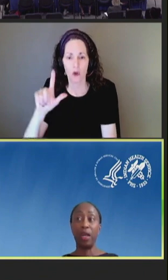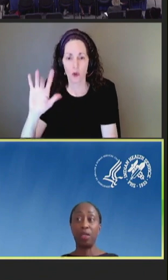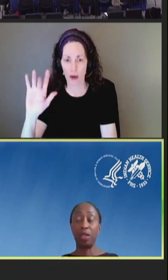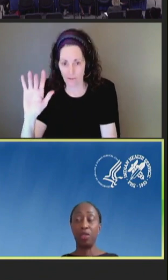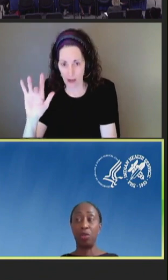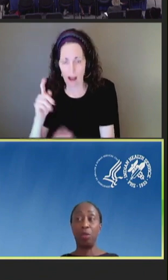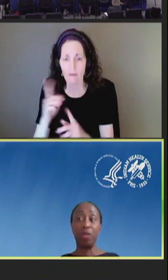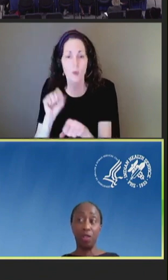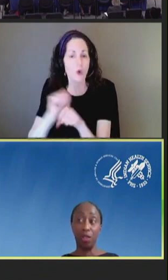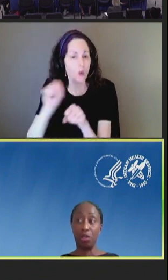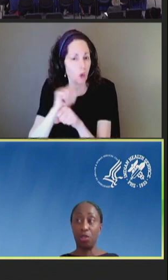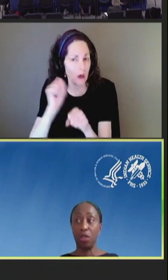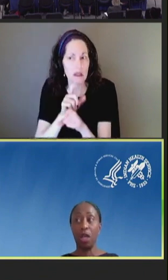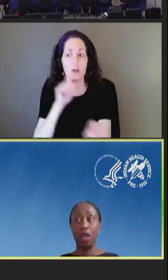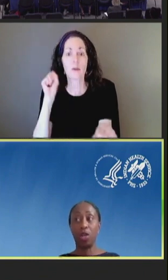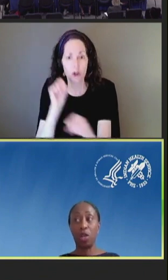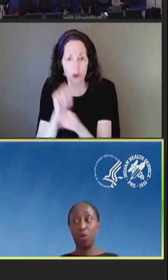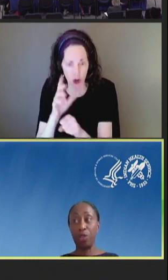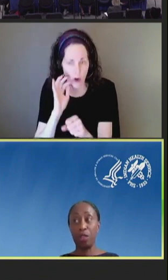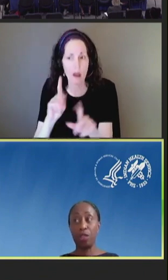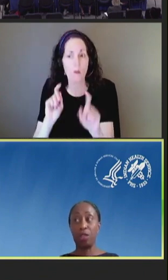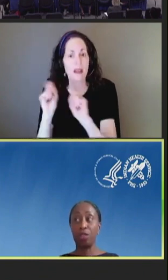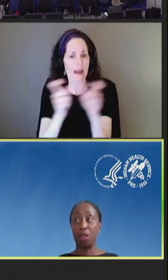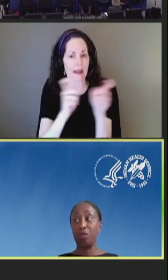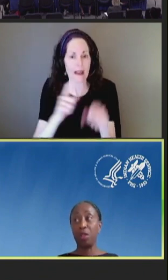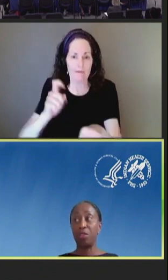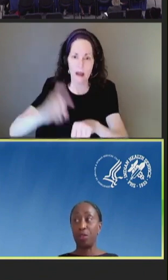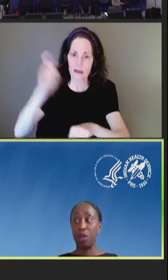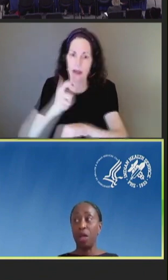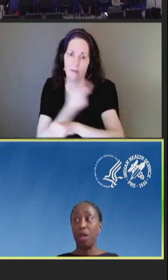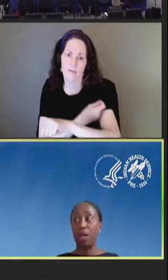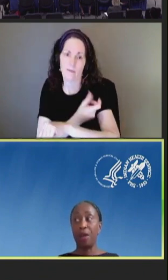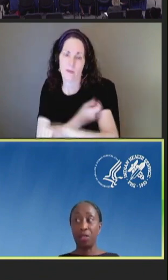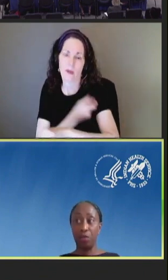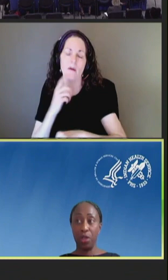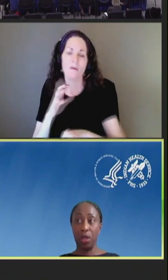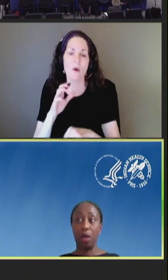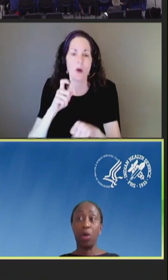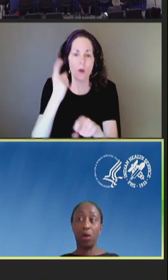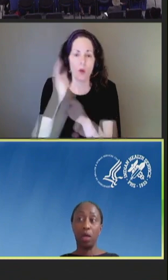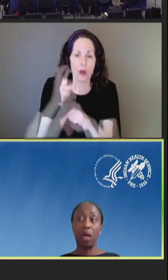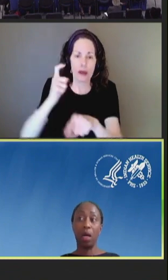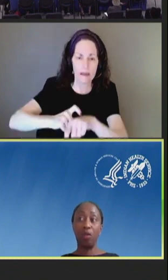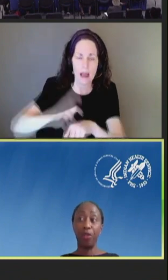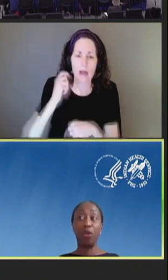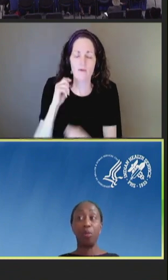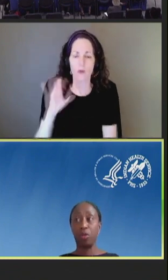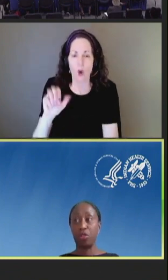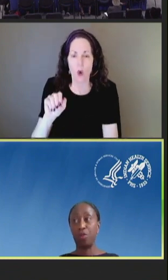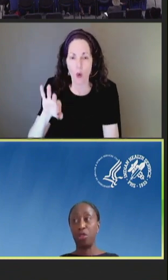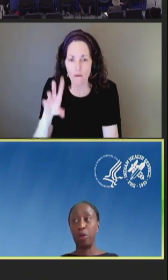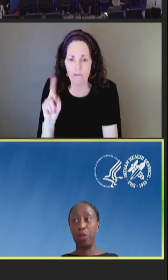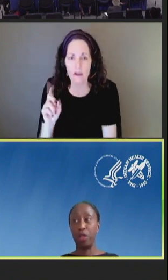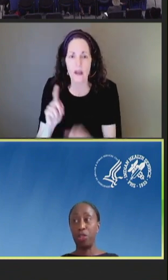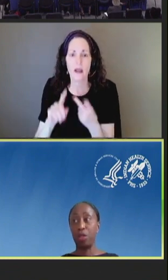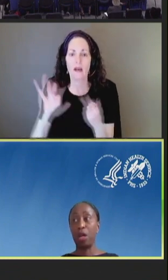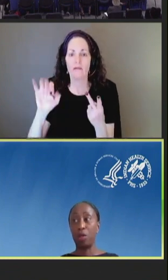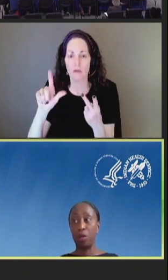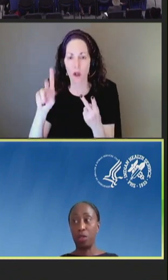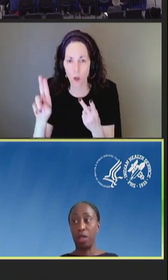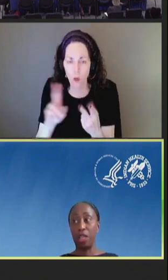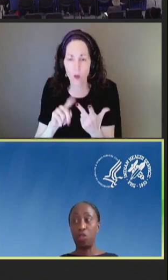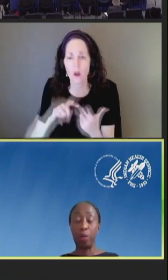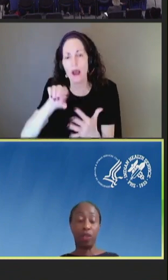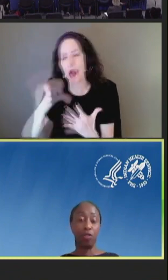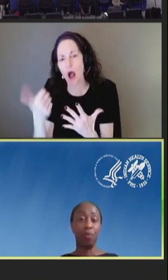timely access to immunizations for COVID, seasonal influenza, and RSV among our vulnerable service population